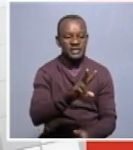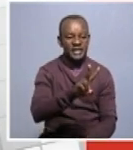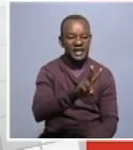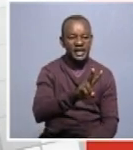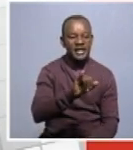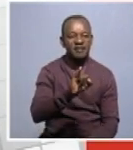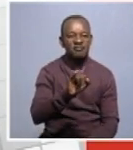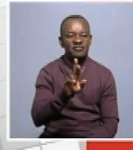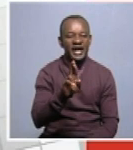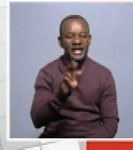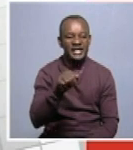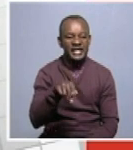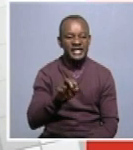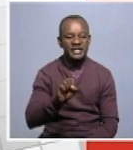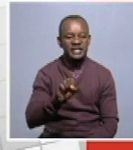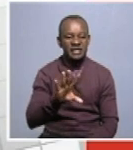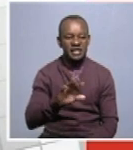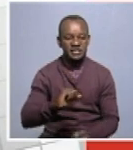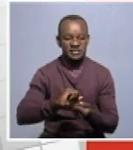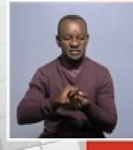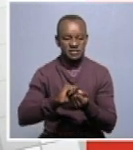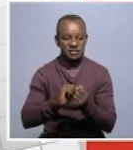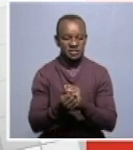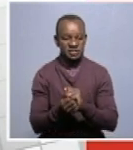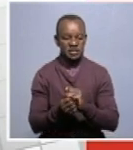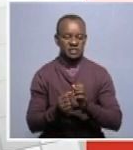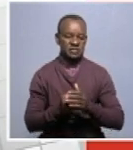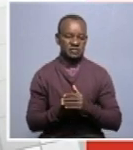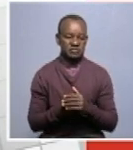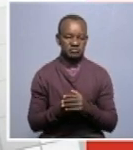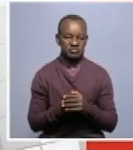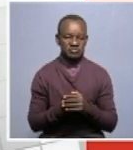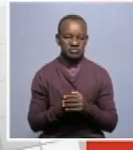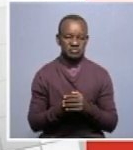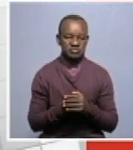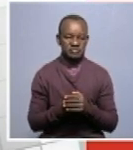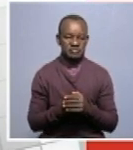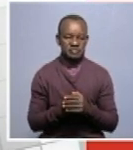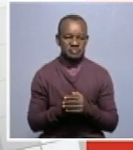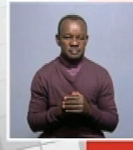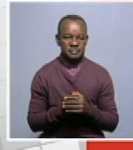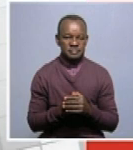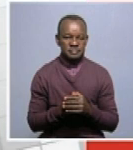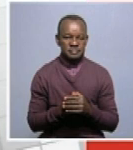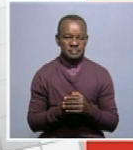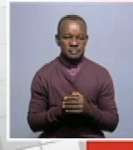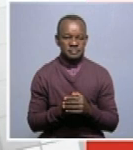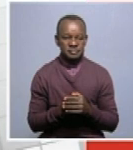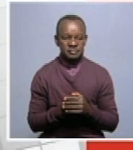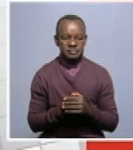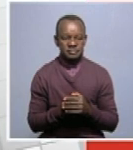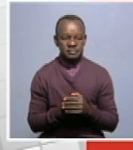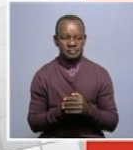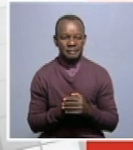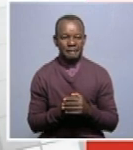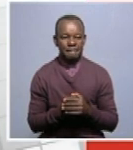spike proteins, on the surface proteins of the virus, may make the virus less susceptible to the